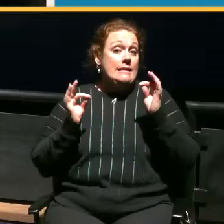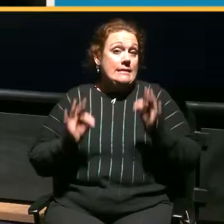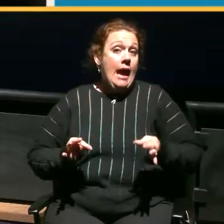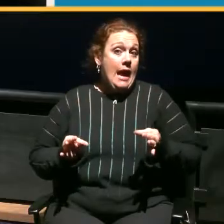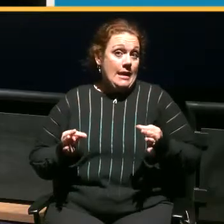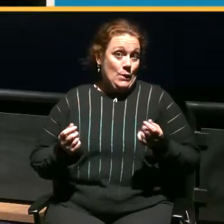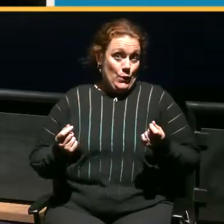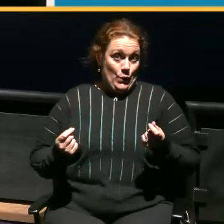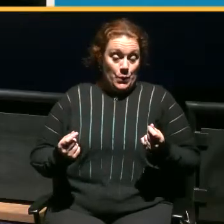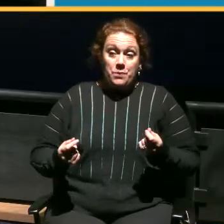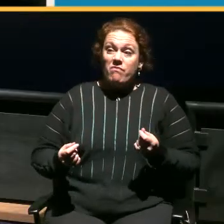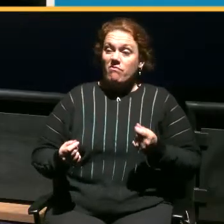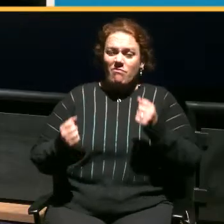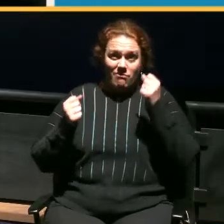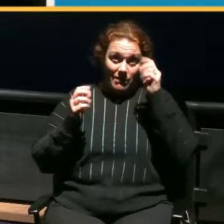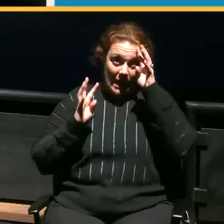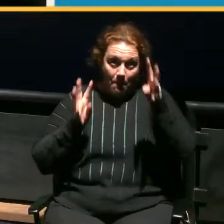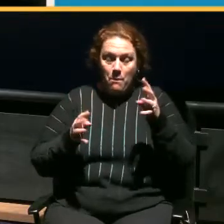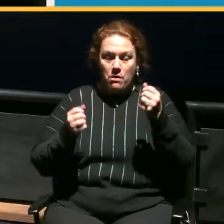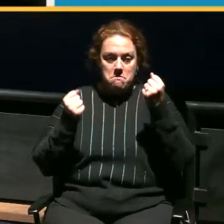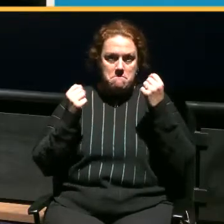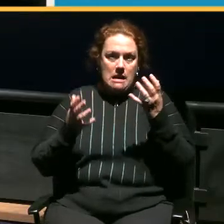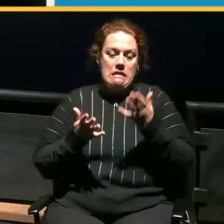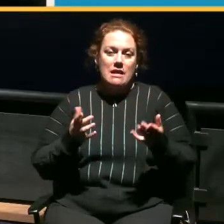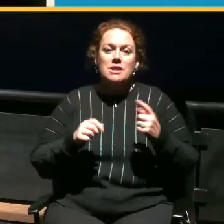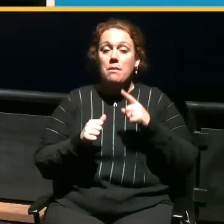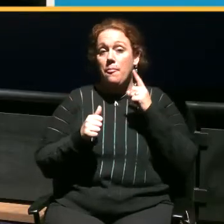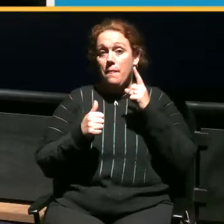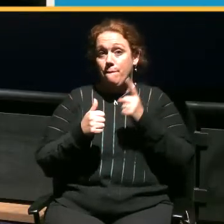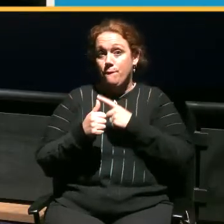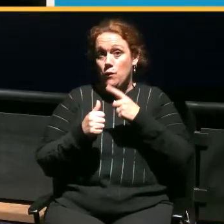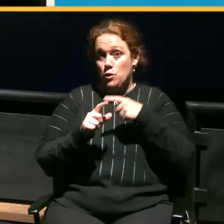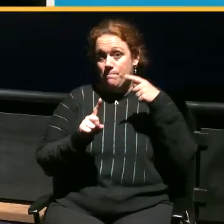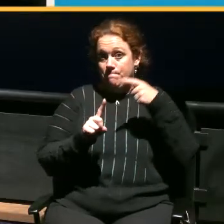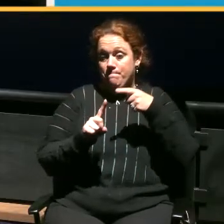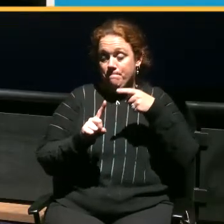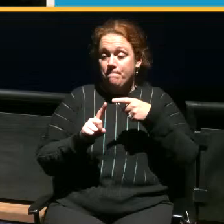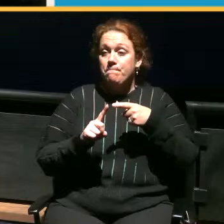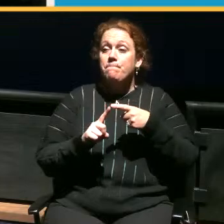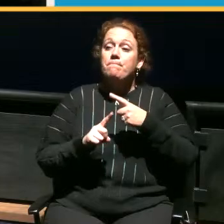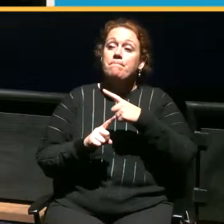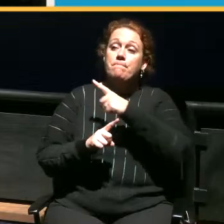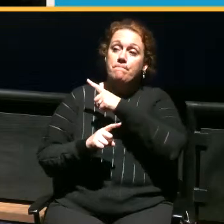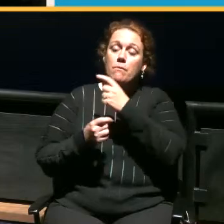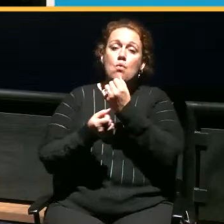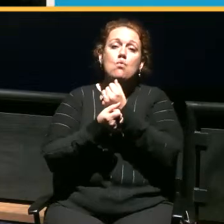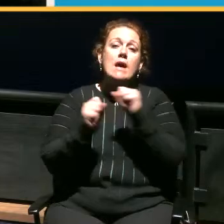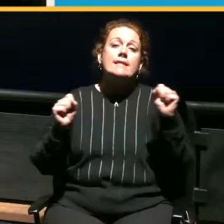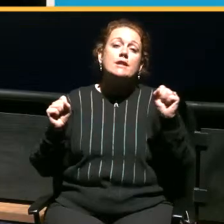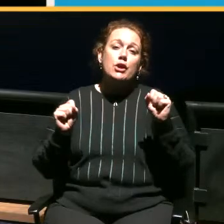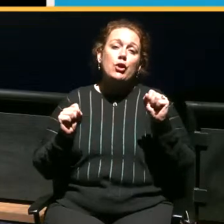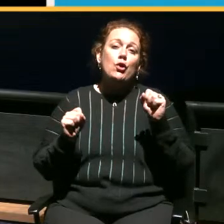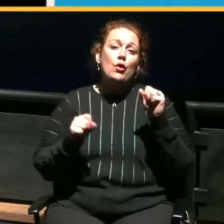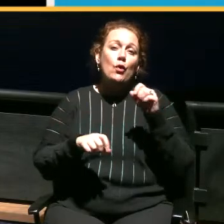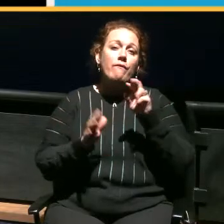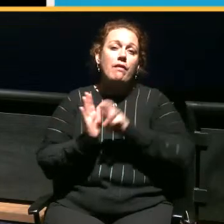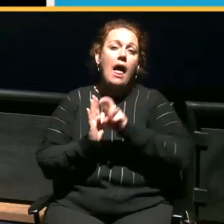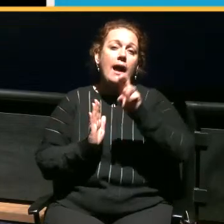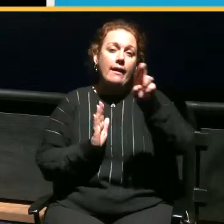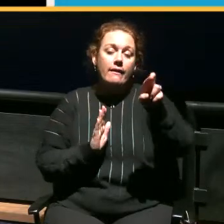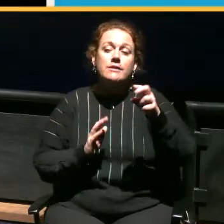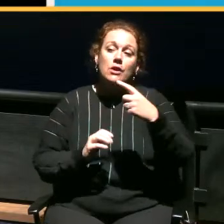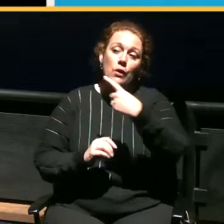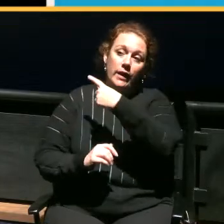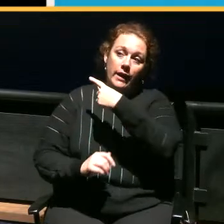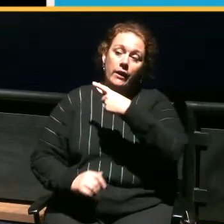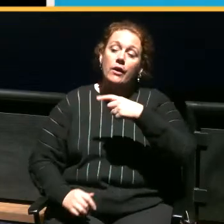with a bunch of things, but the primary driver was a rescue flight. So here we have a space